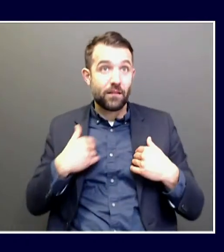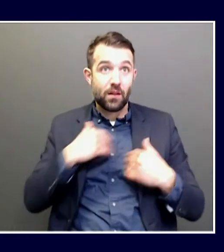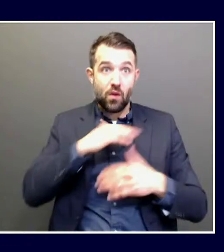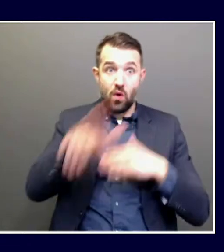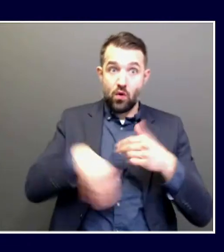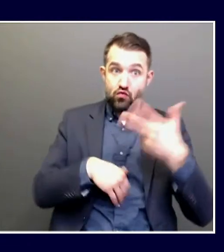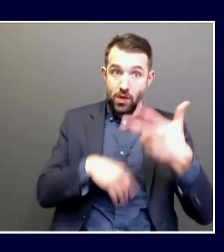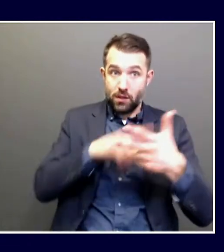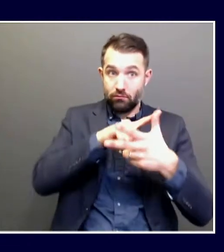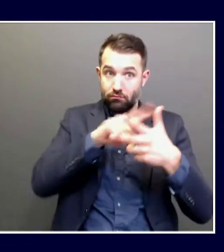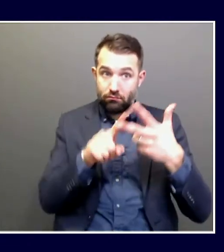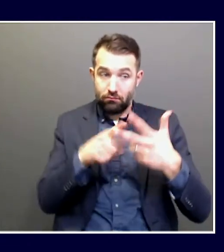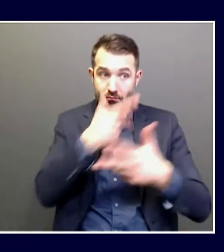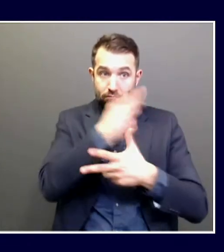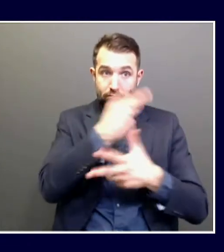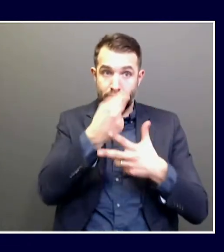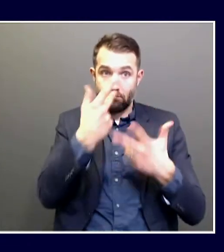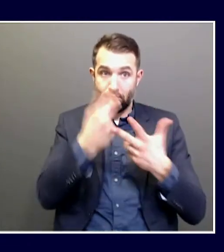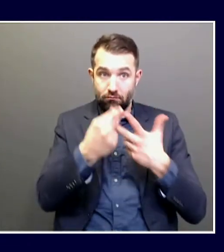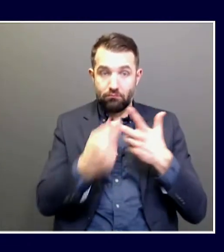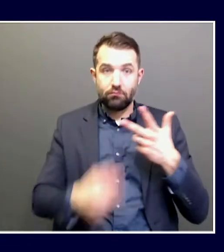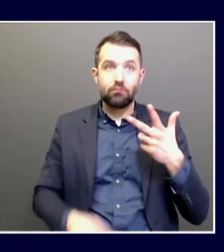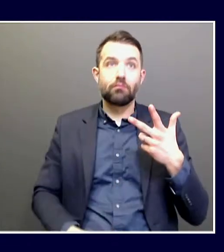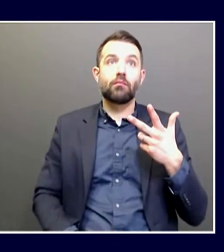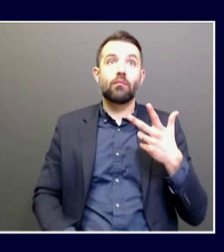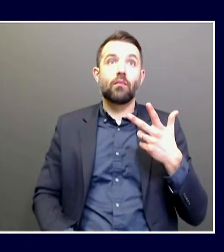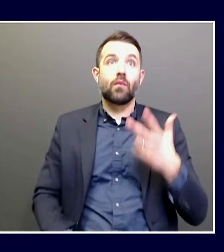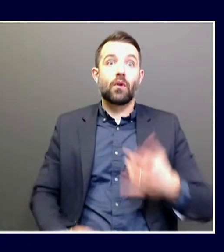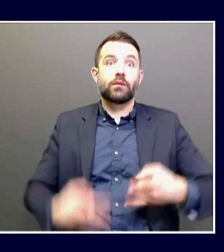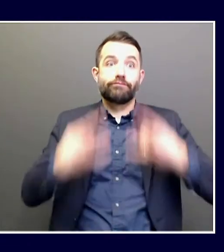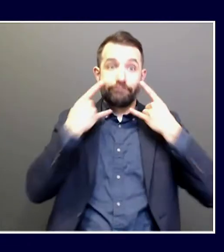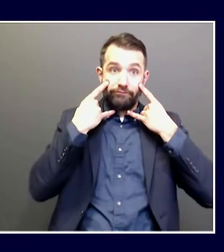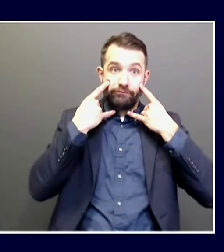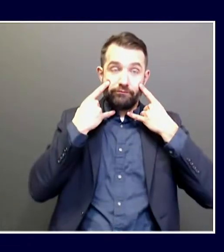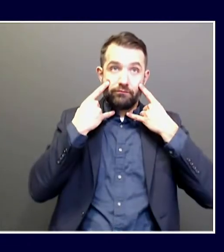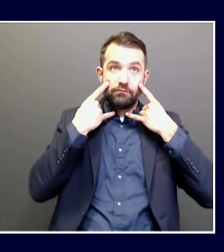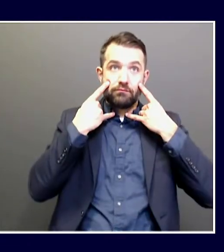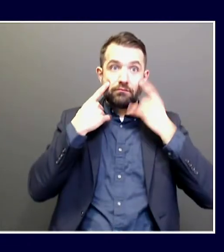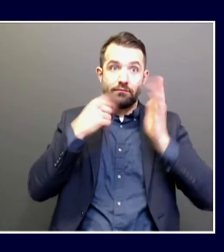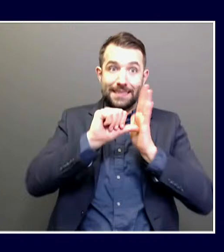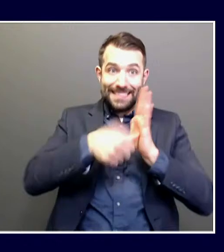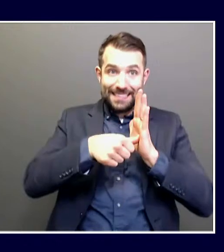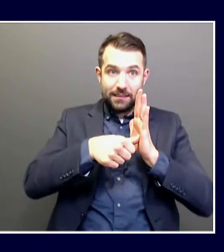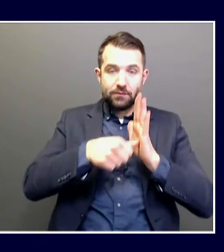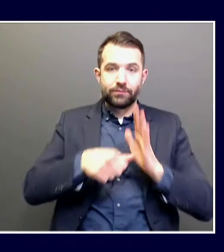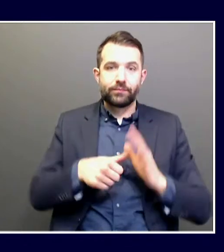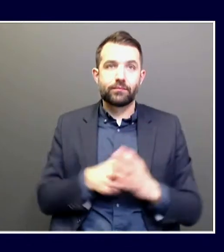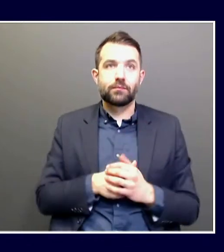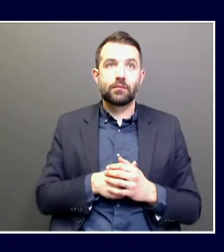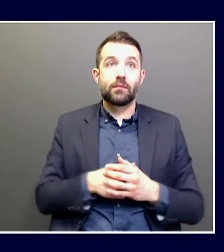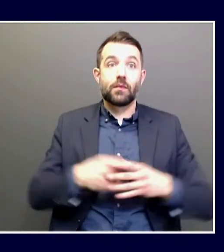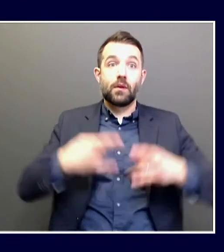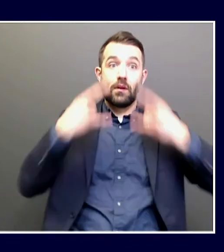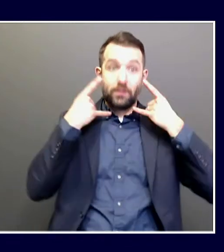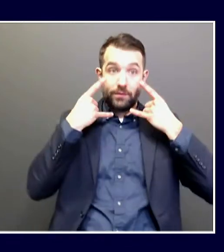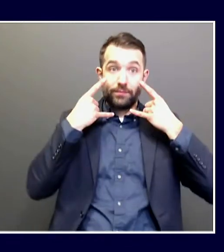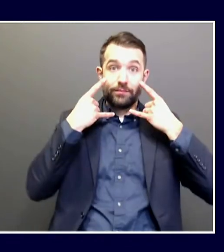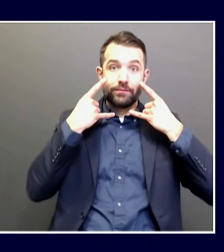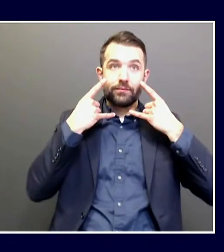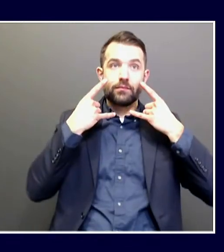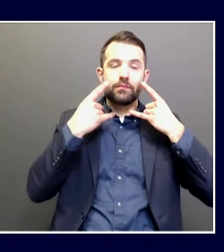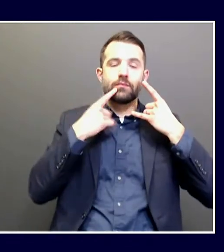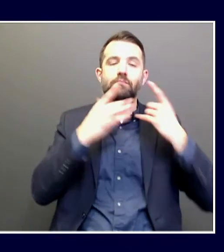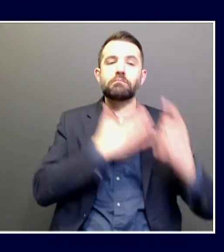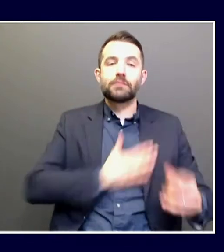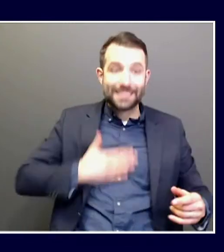right? A surgical mask, a KN95, some combination thereof of both, but upgrading your mask away